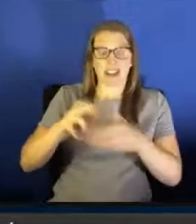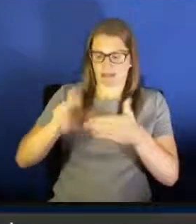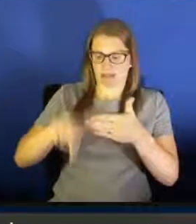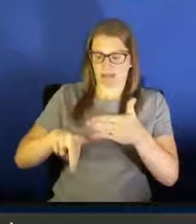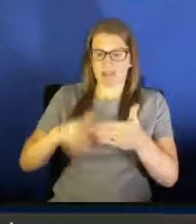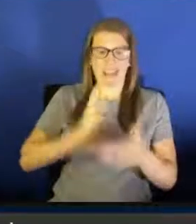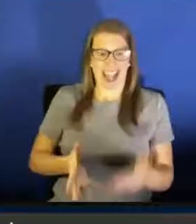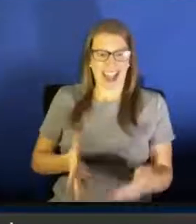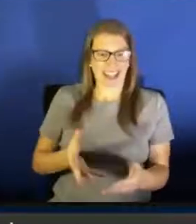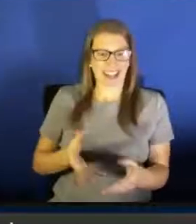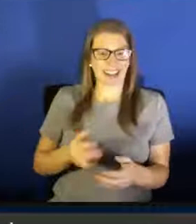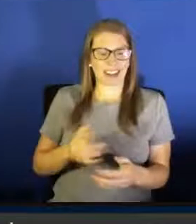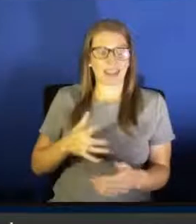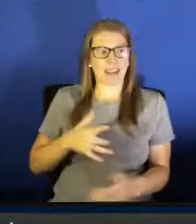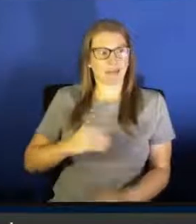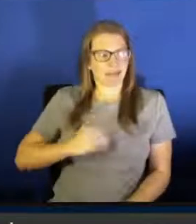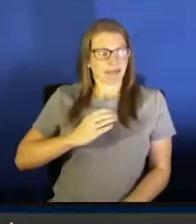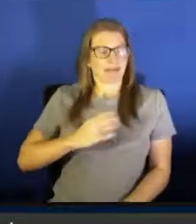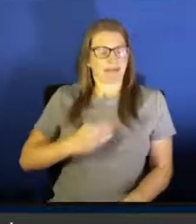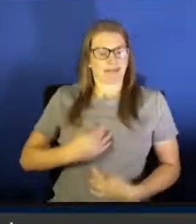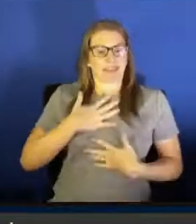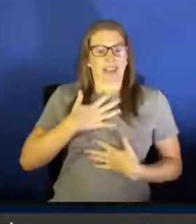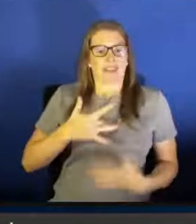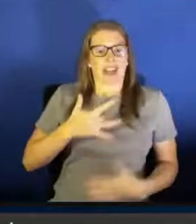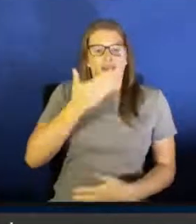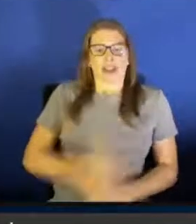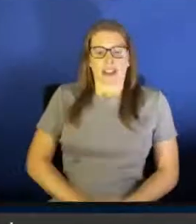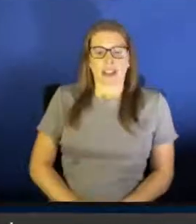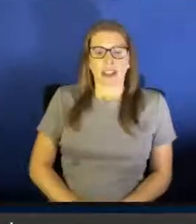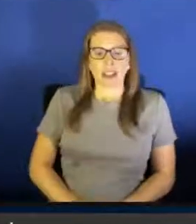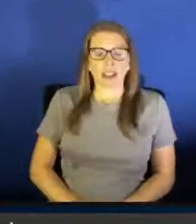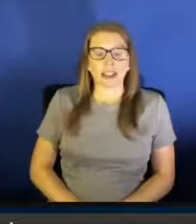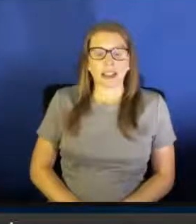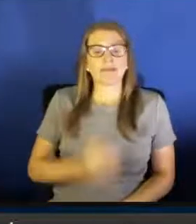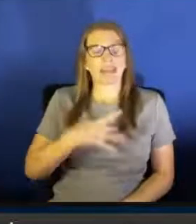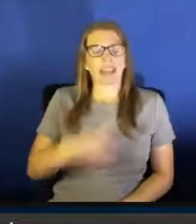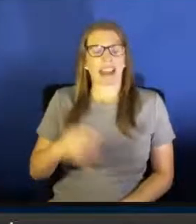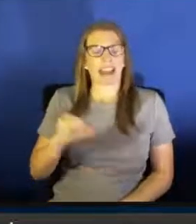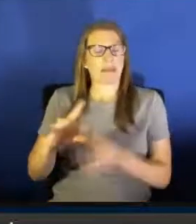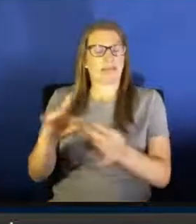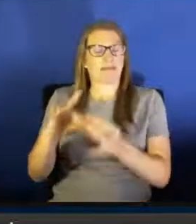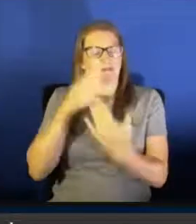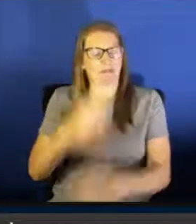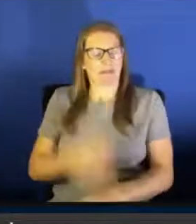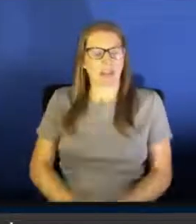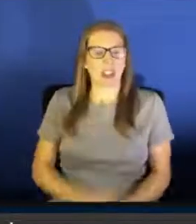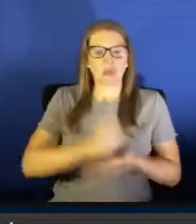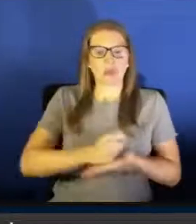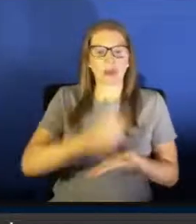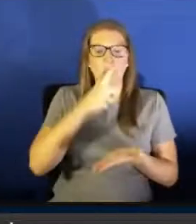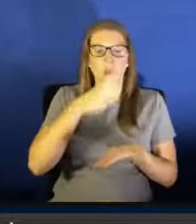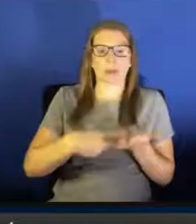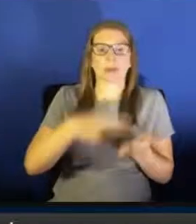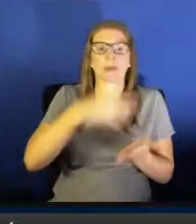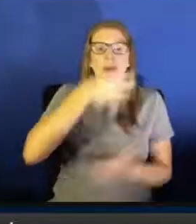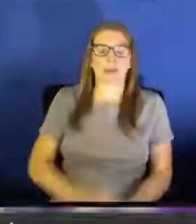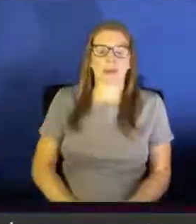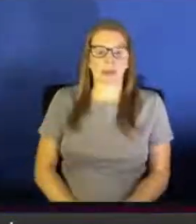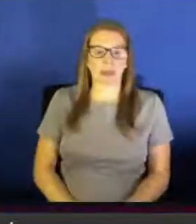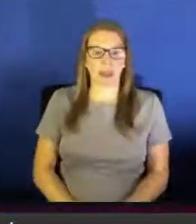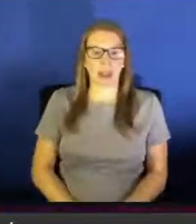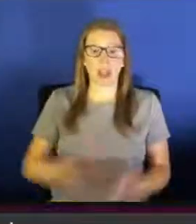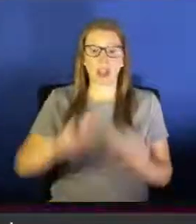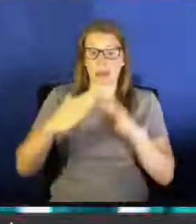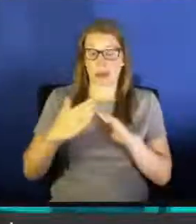family and those that love you. So I like that message. We're going to talk about treatments coming up in just a bit, but I do want to get to a community question that we